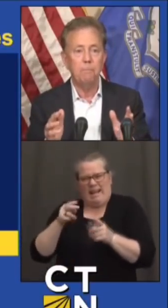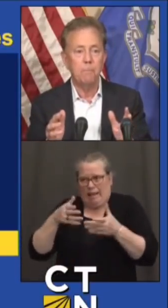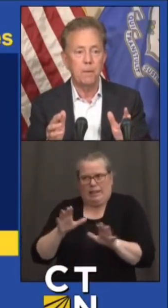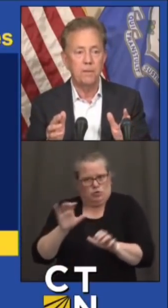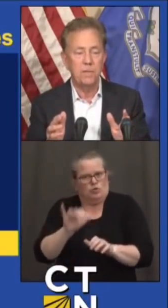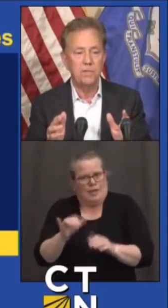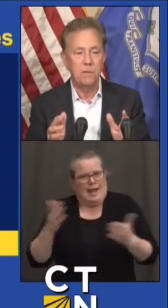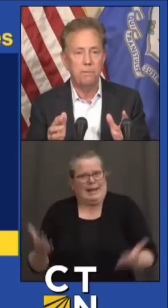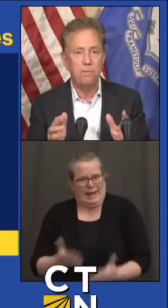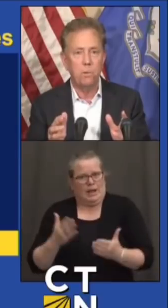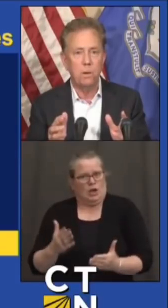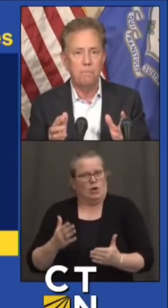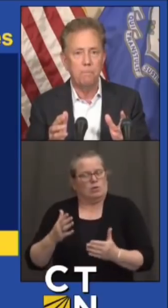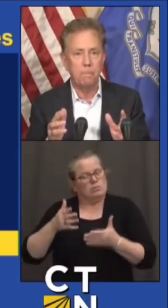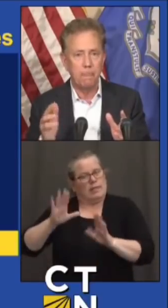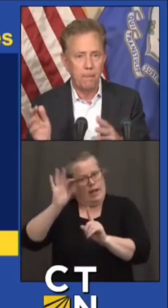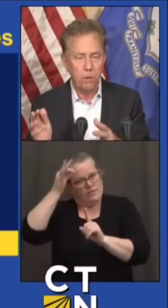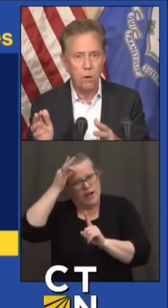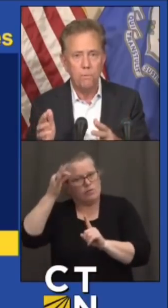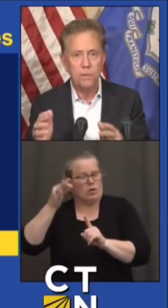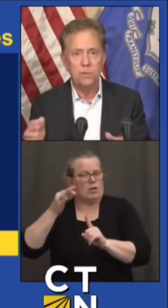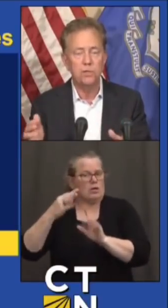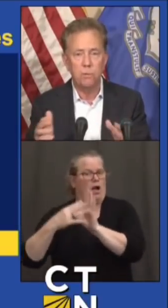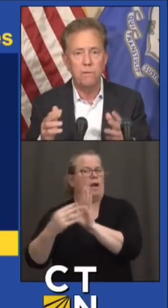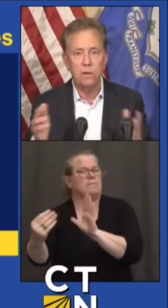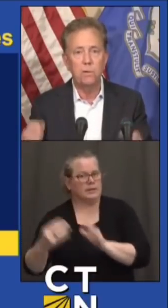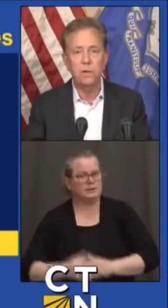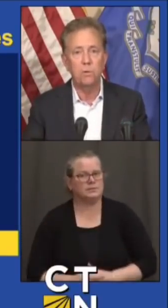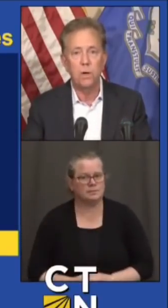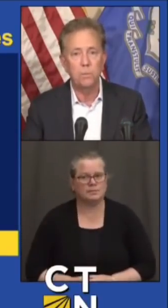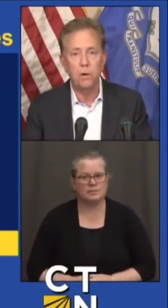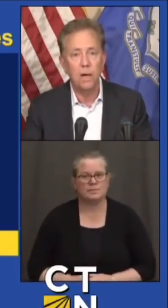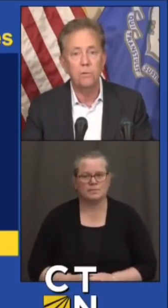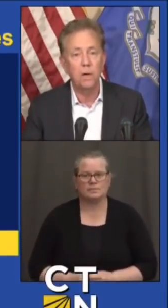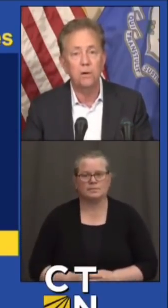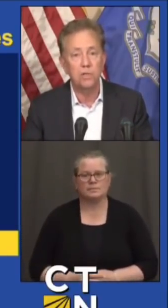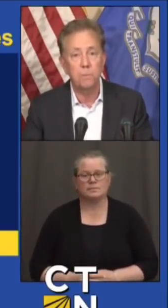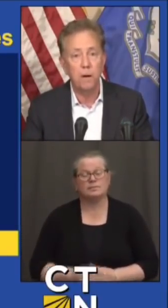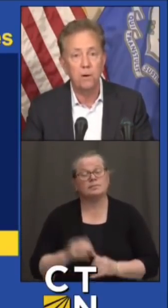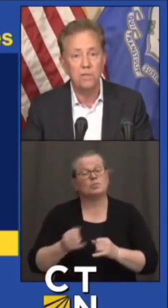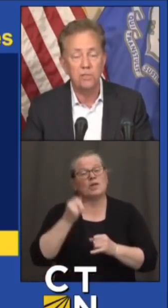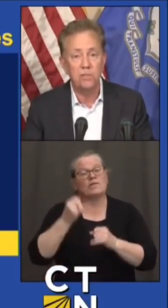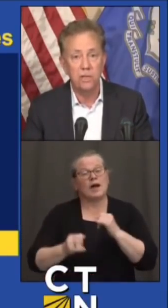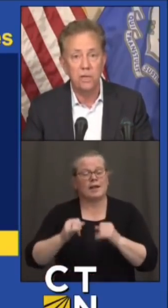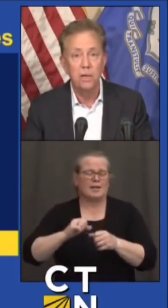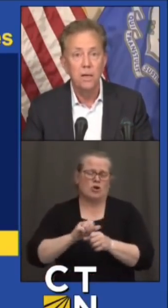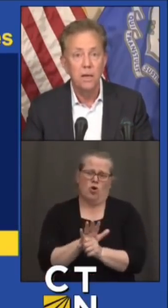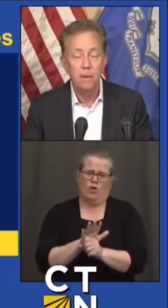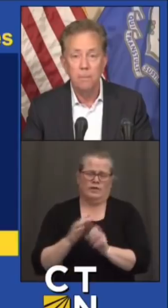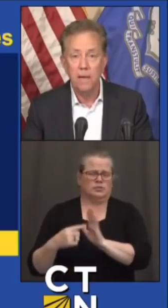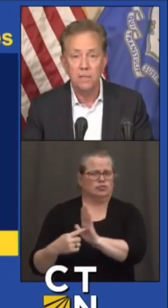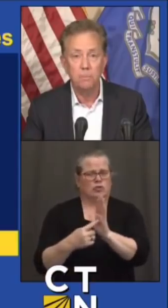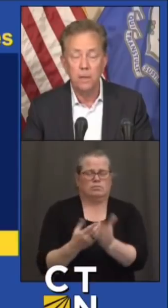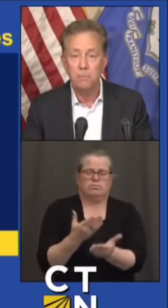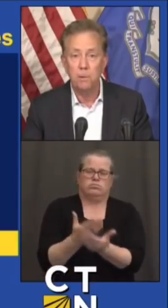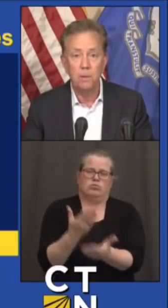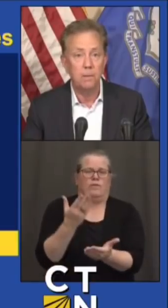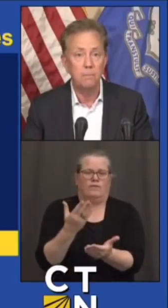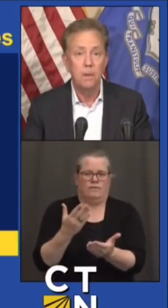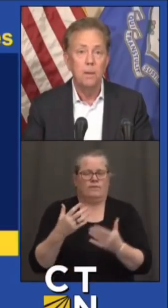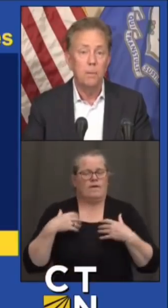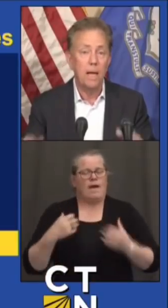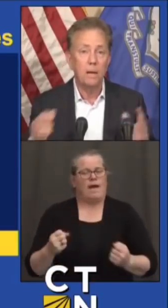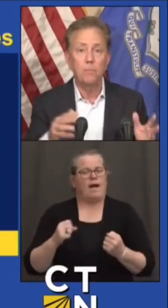finally, as I said before, COVID just revealed the incredible healthcare disparities as they impact